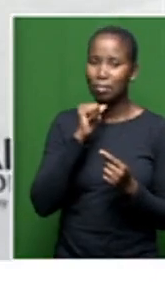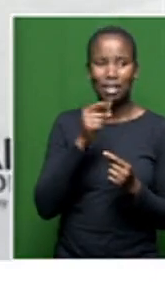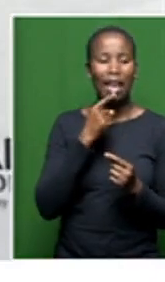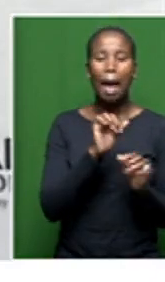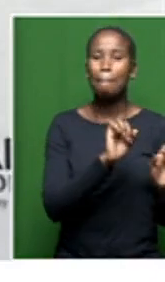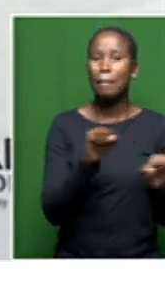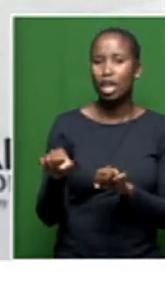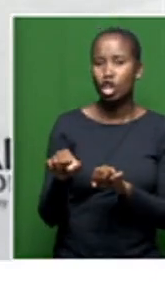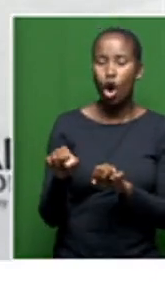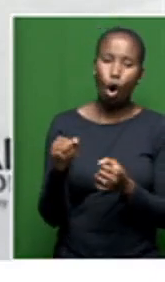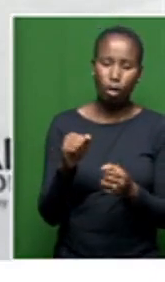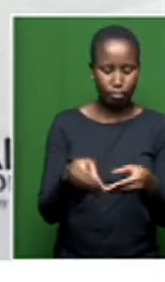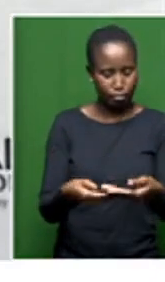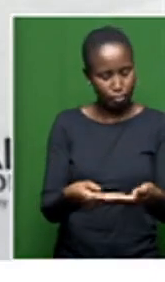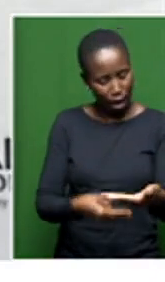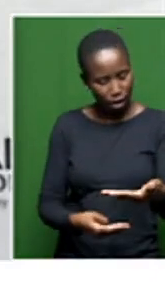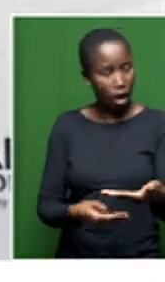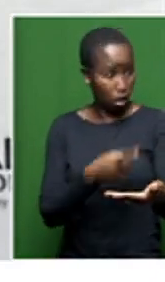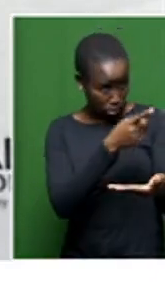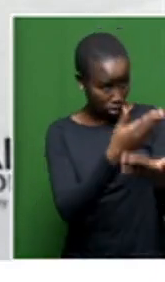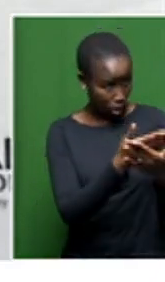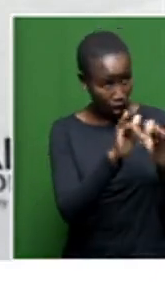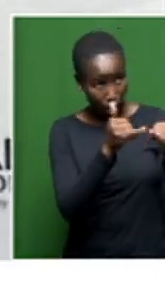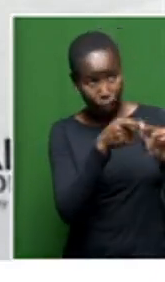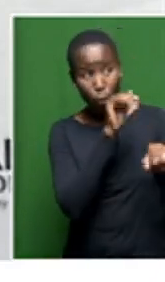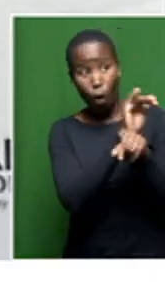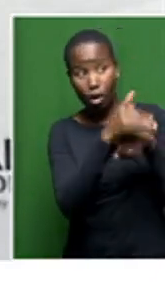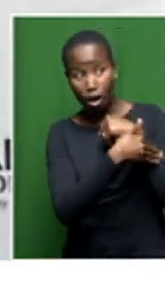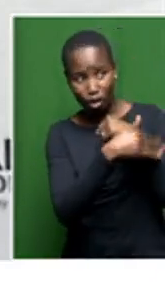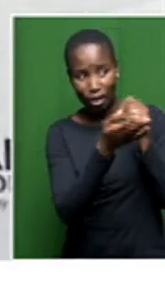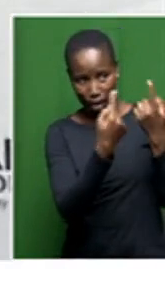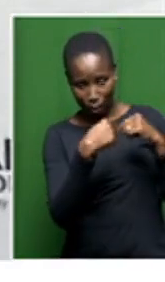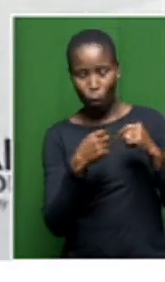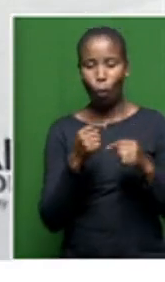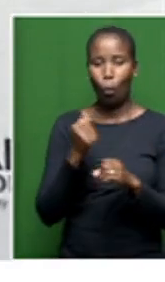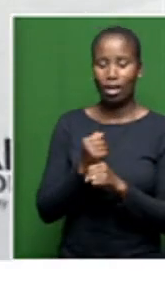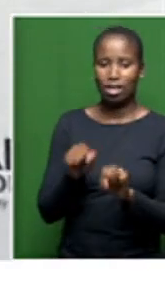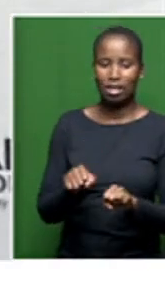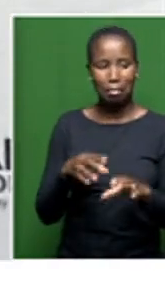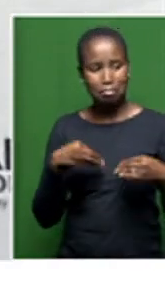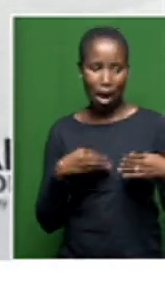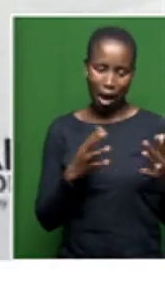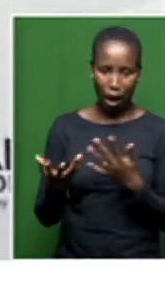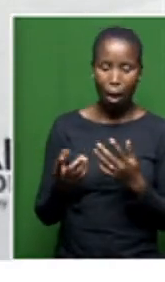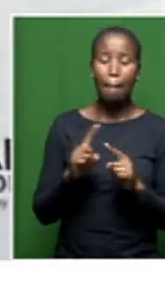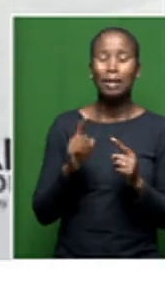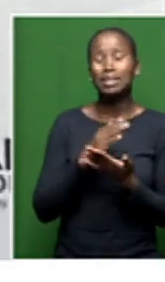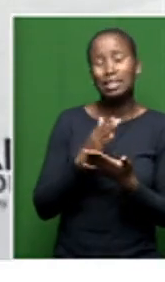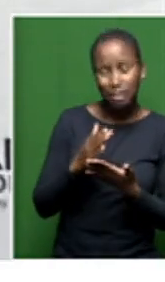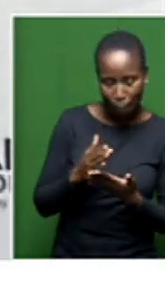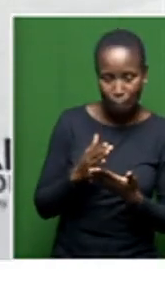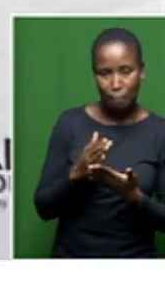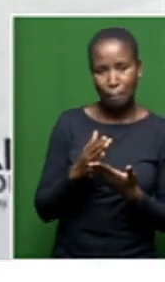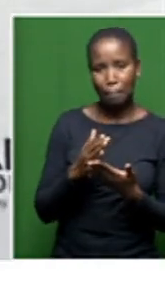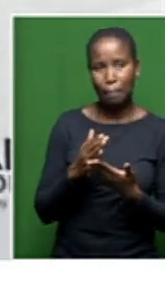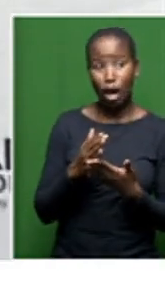taking too long, be it lack of clarity on a certain issue. And of course, as I said earlier, some might not have, you know,